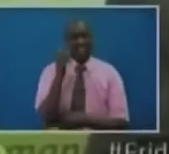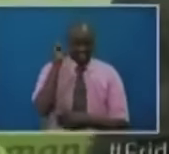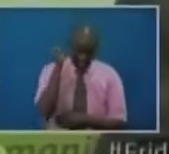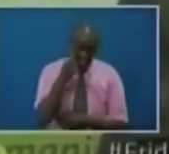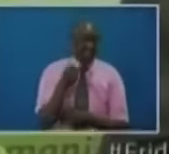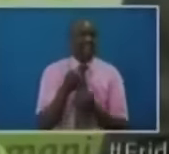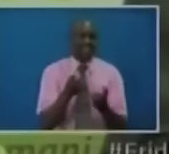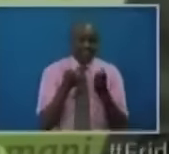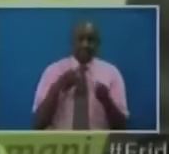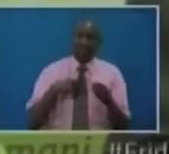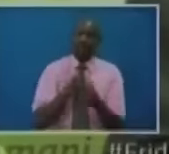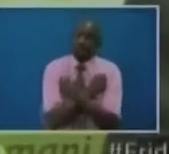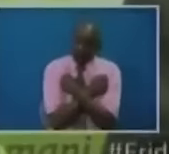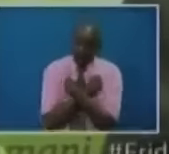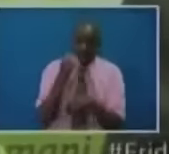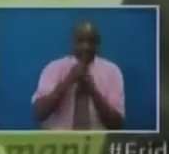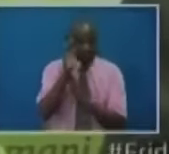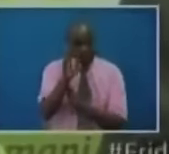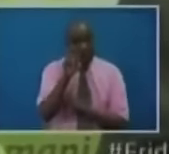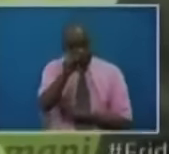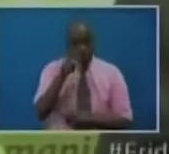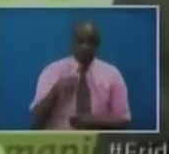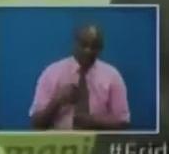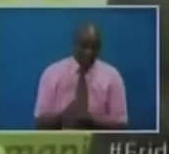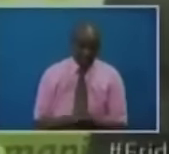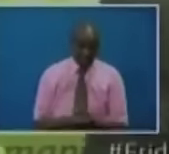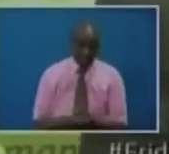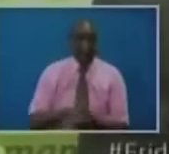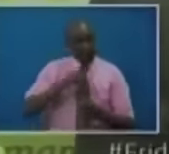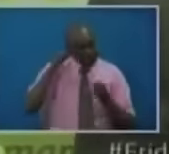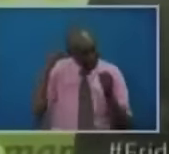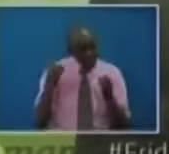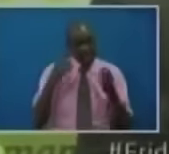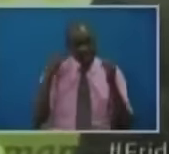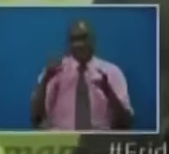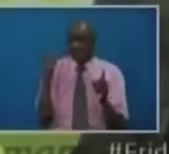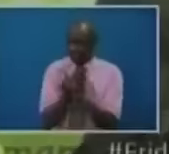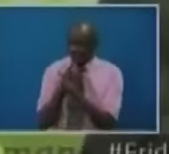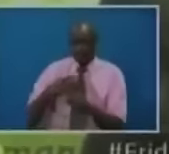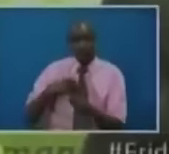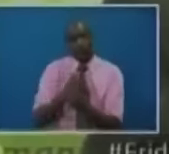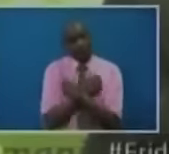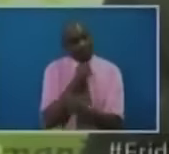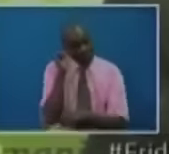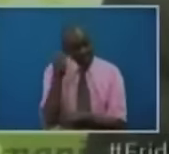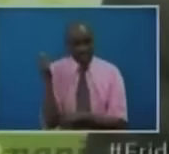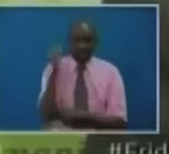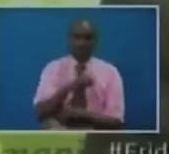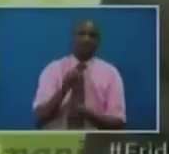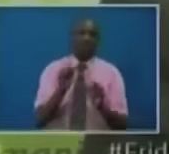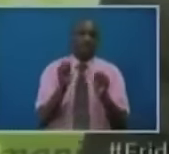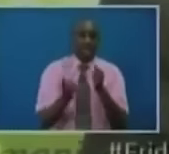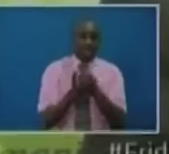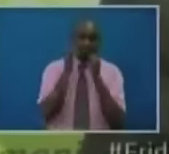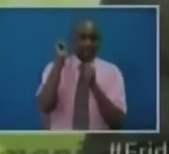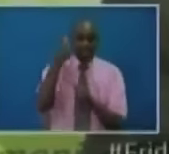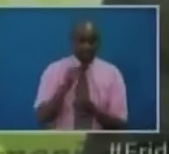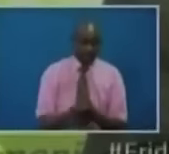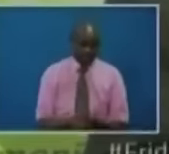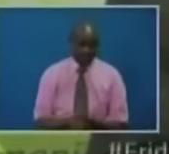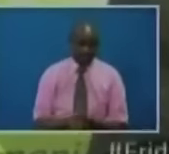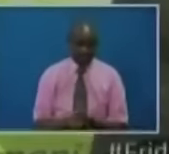needs nationalists like you and me and millions of other patriots to come to its rescue.